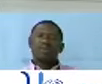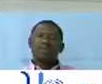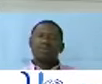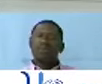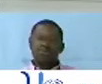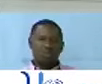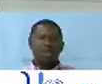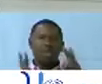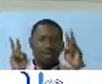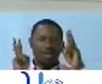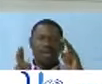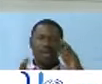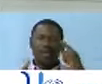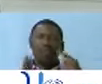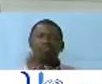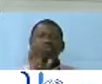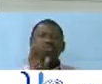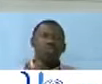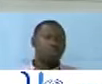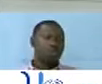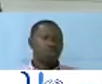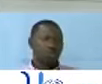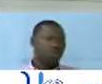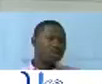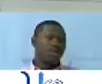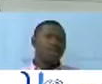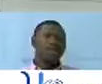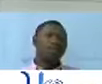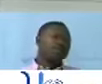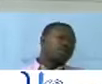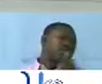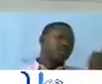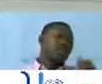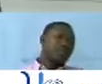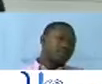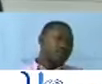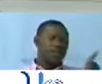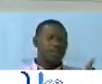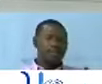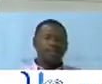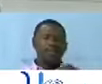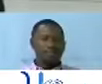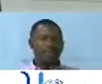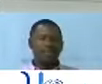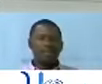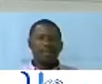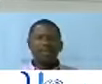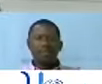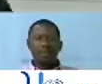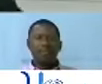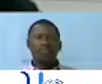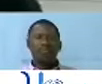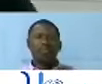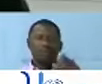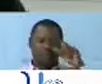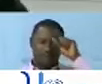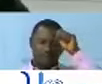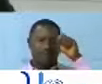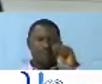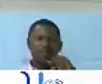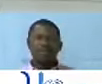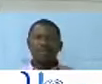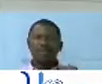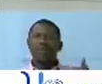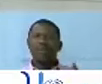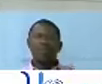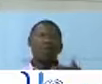Yeah. And then seemingly has been seemingly seen as the people's president. He's close to the people, the grassroots, and these people out there, they